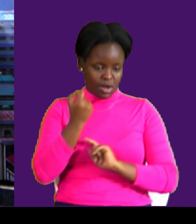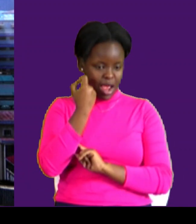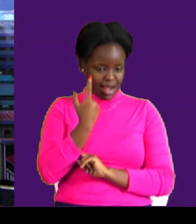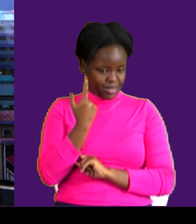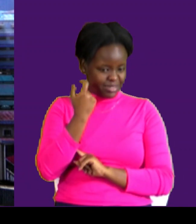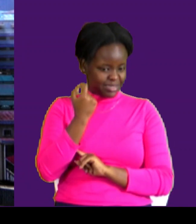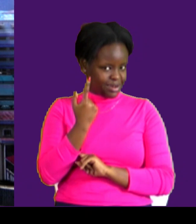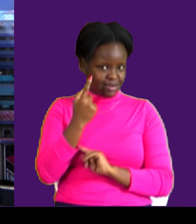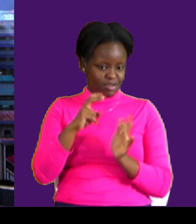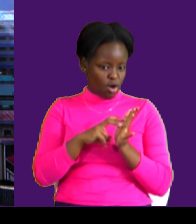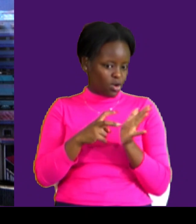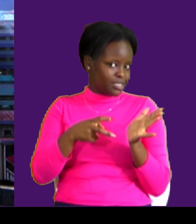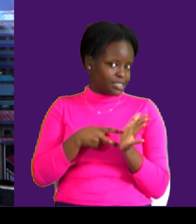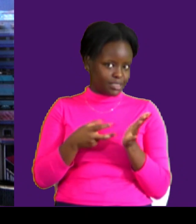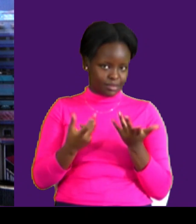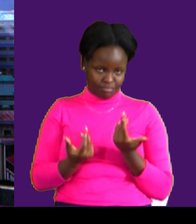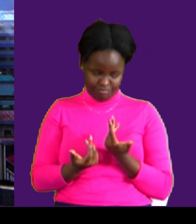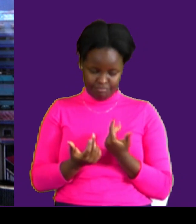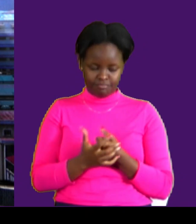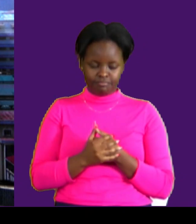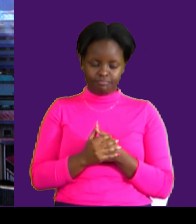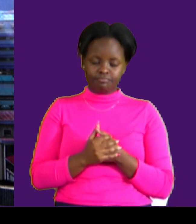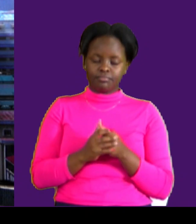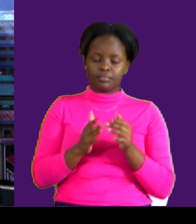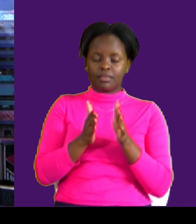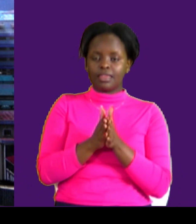the content. Yeah. So, and